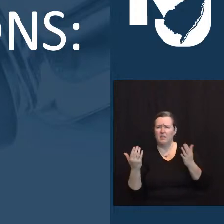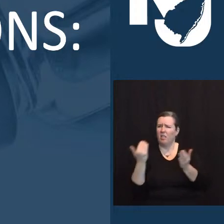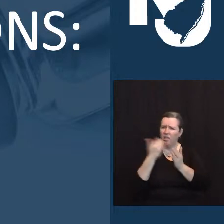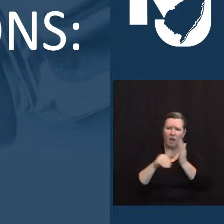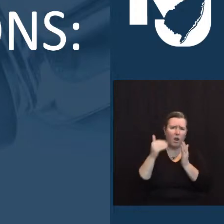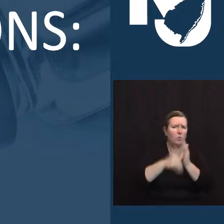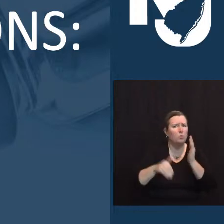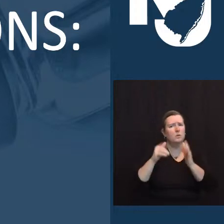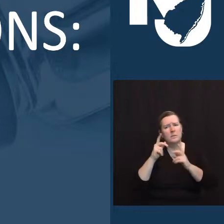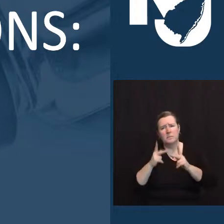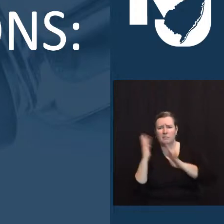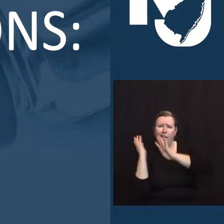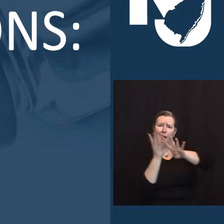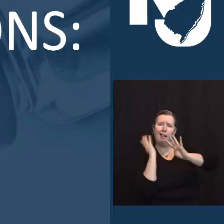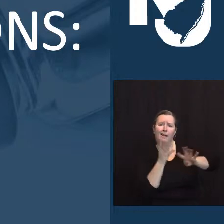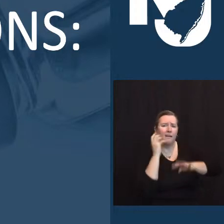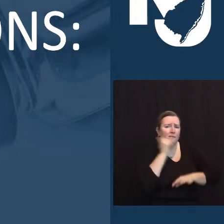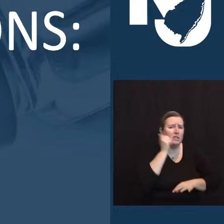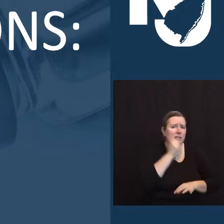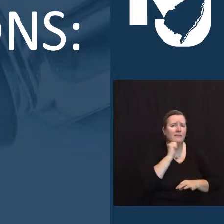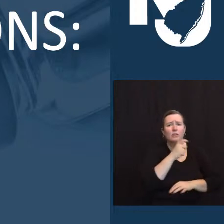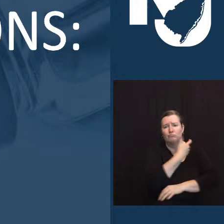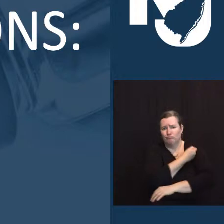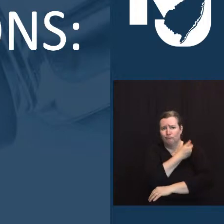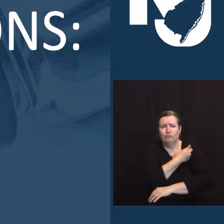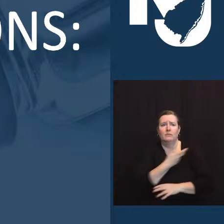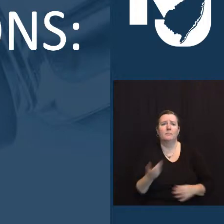you can see the number. We have administered